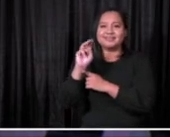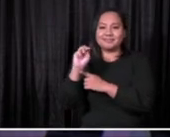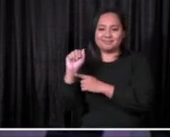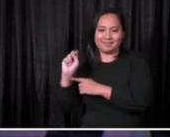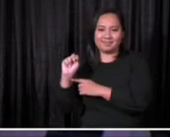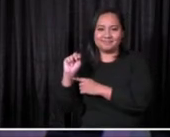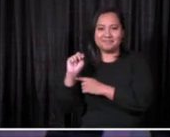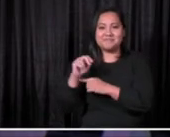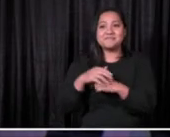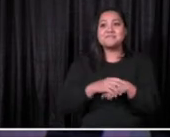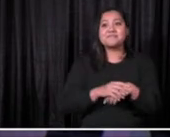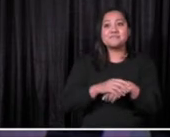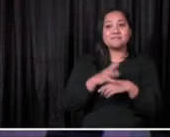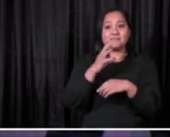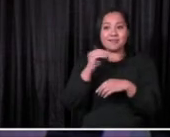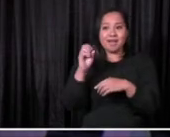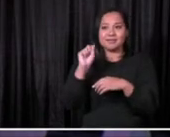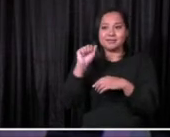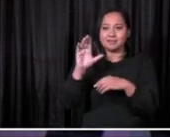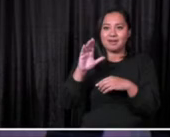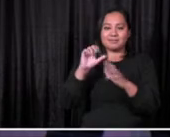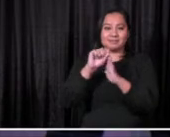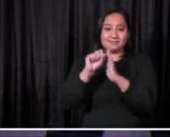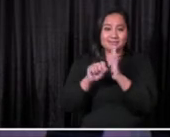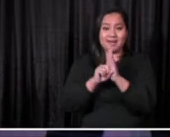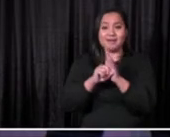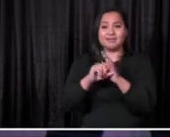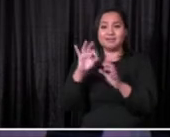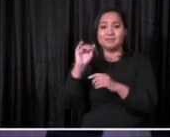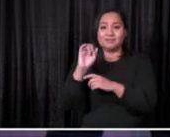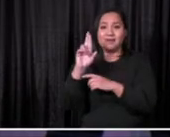State Fine Arts Brass Ensemble.